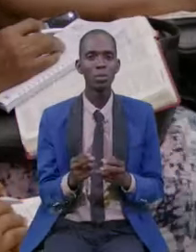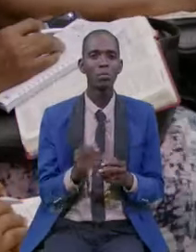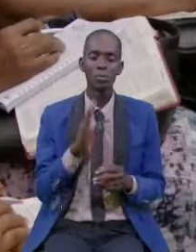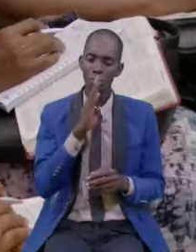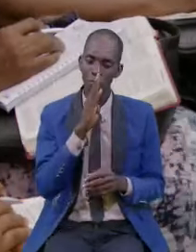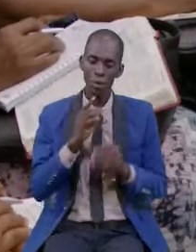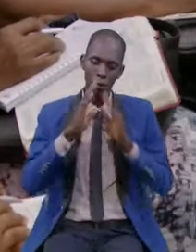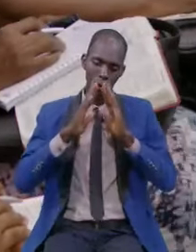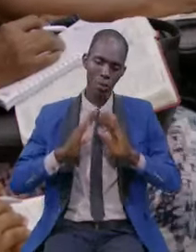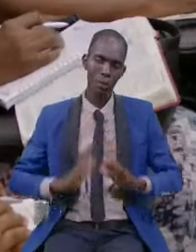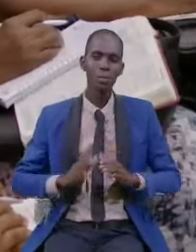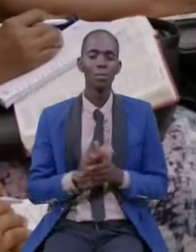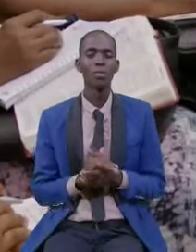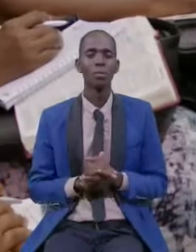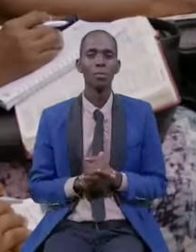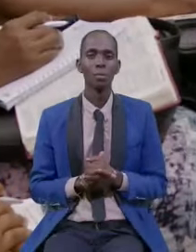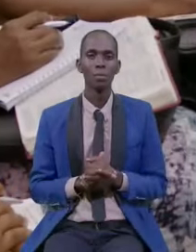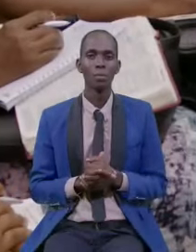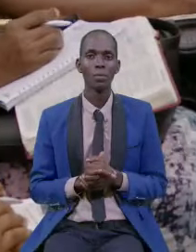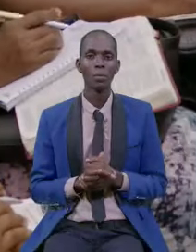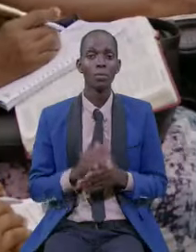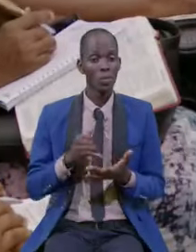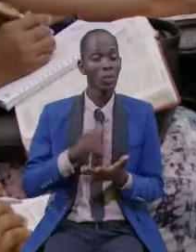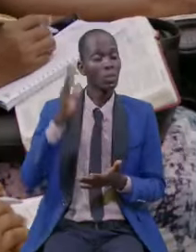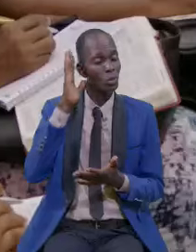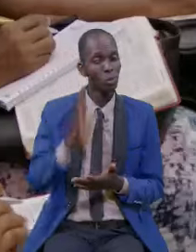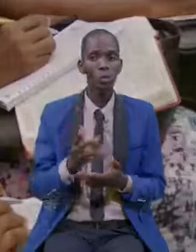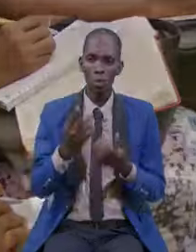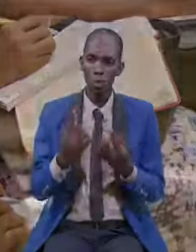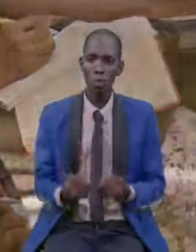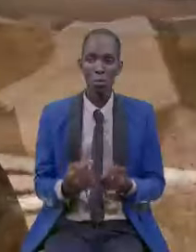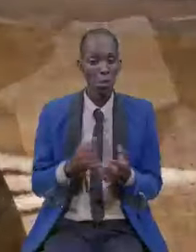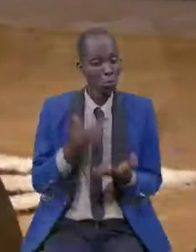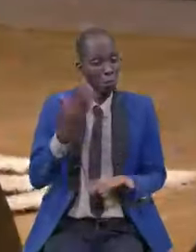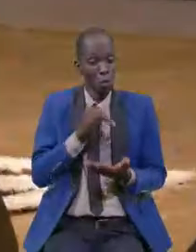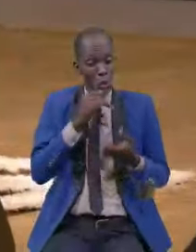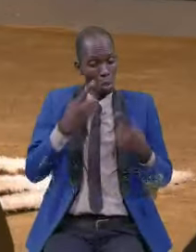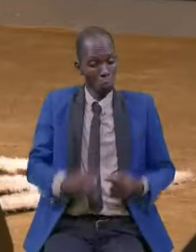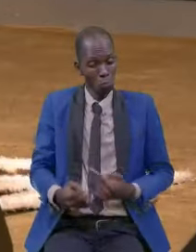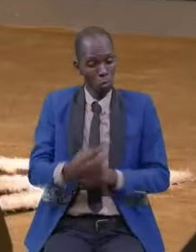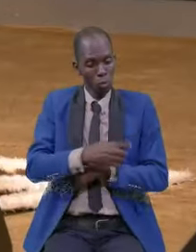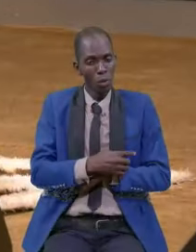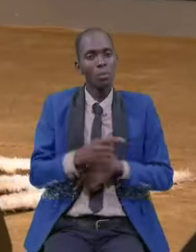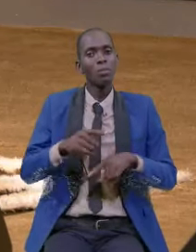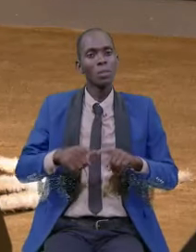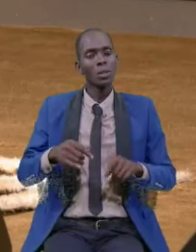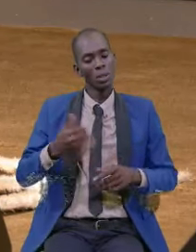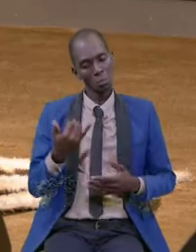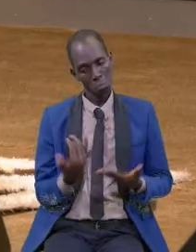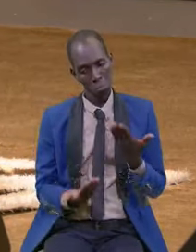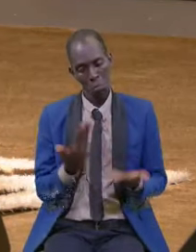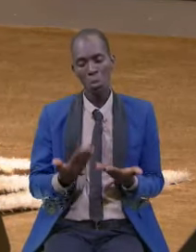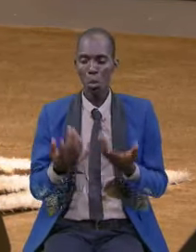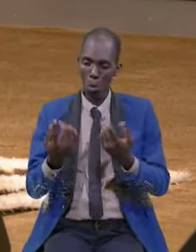still. It will surely come. It may not come today, and yet my soul,